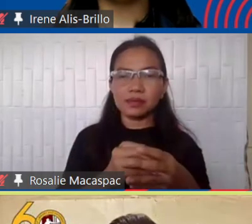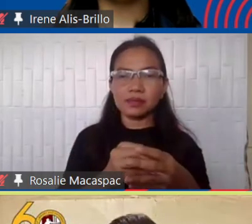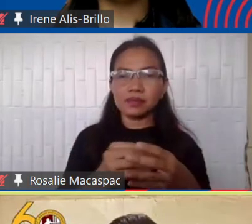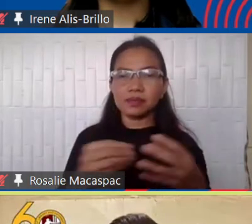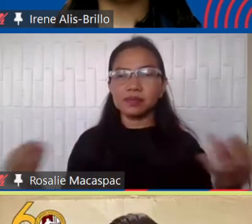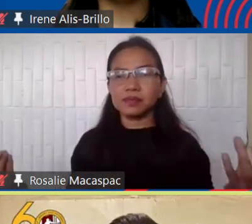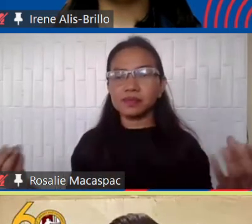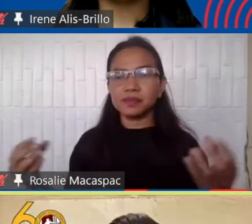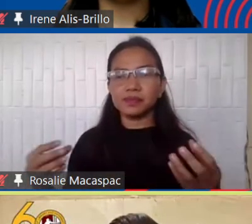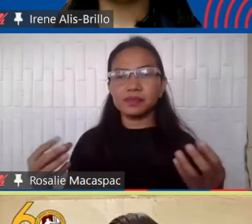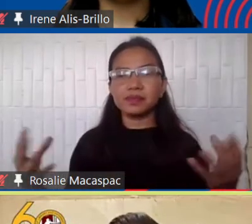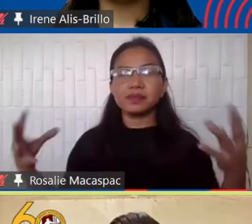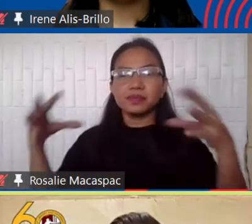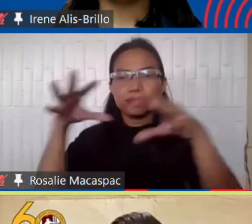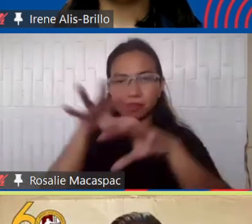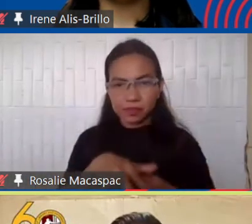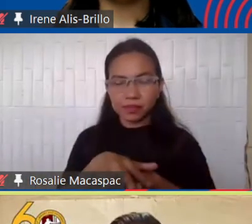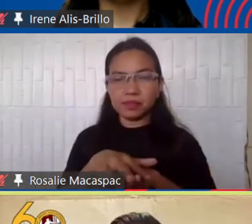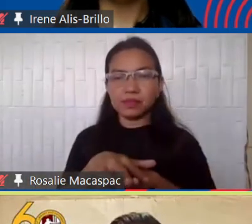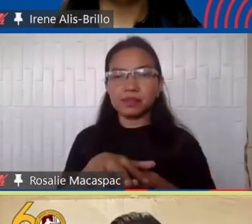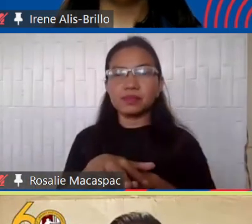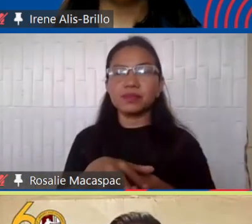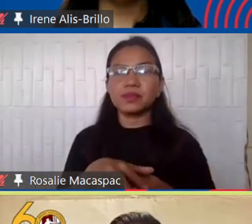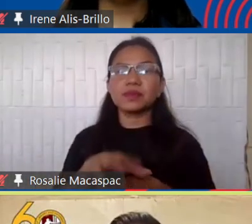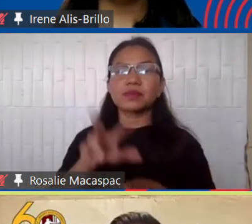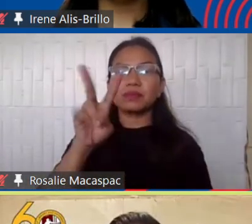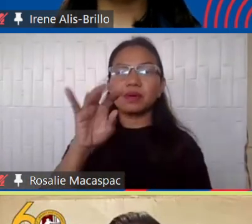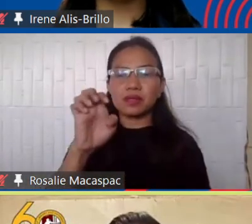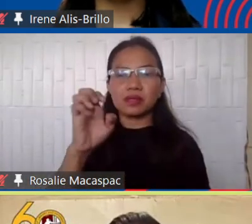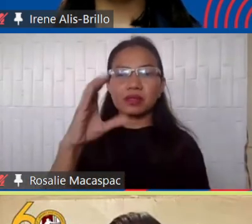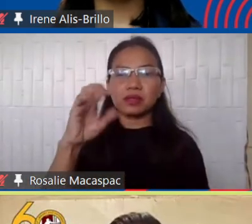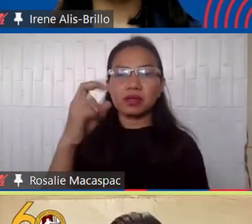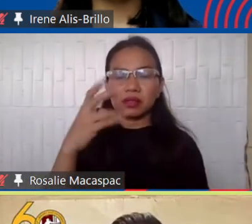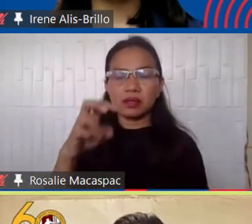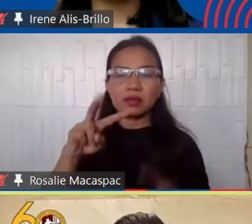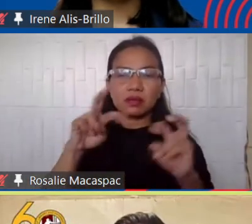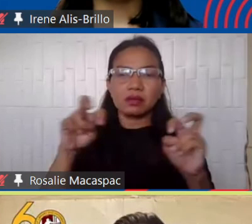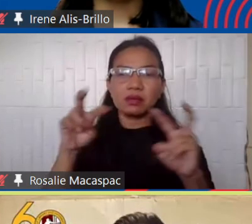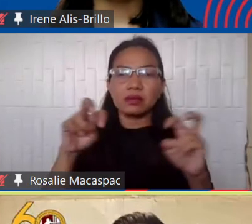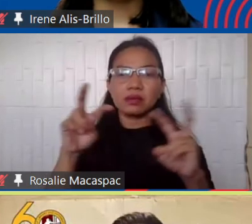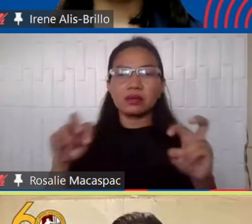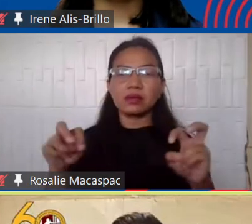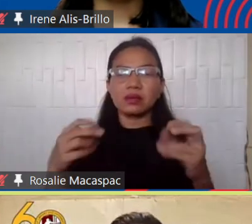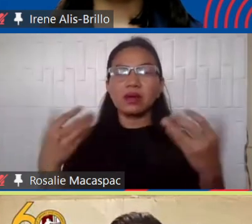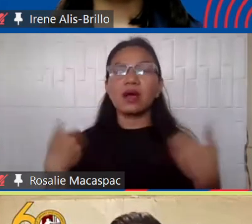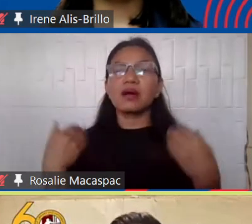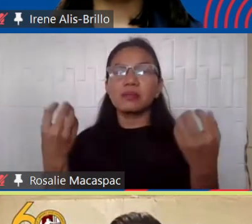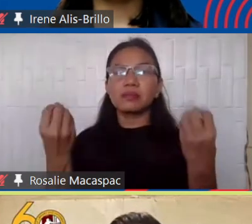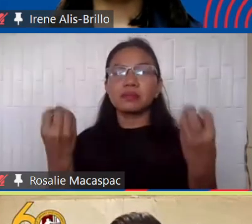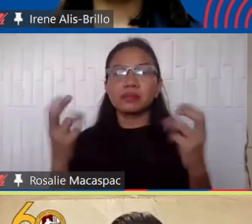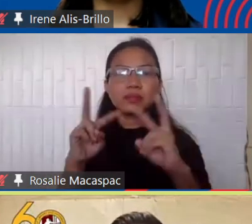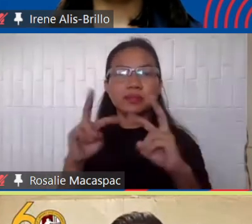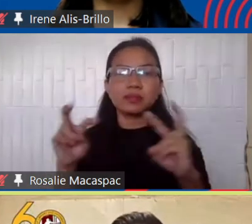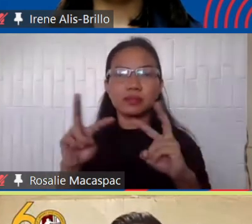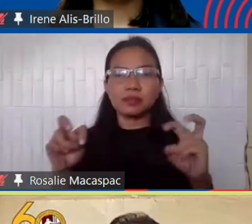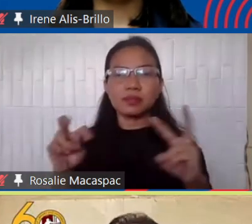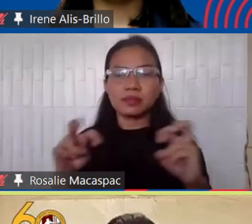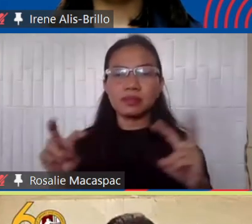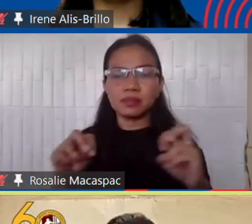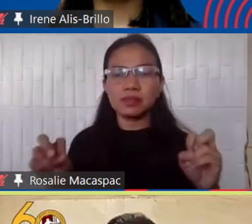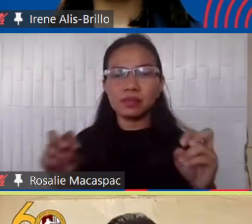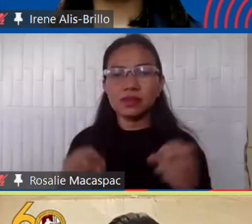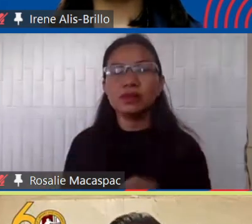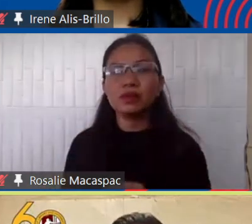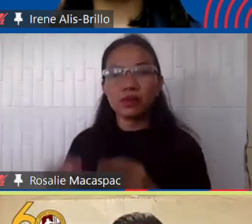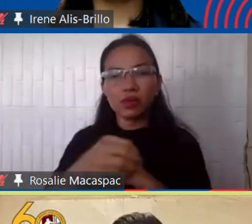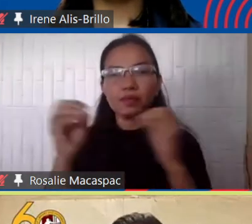the vice chancellor for research. I know that a lot of research university has that kind of office.